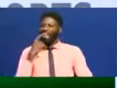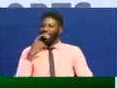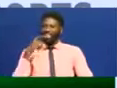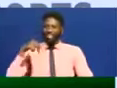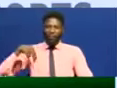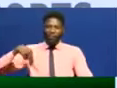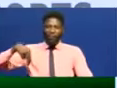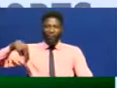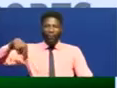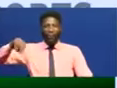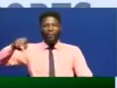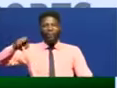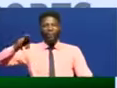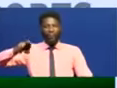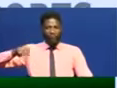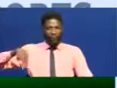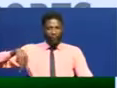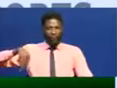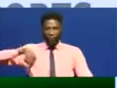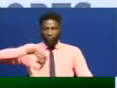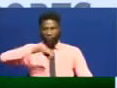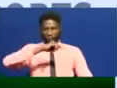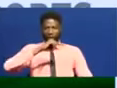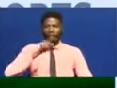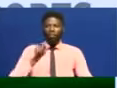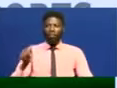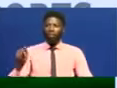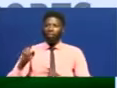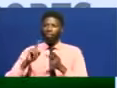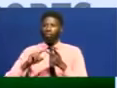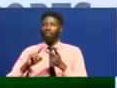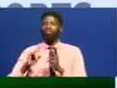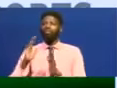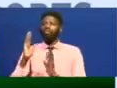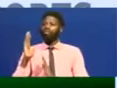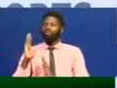During that game, there is a fellow who provides security. He's paid.